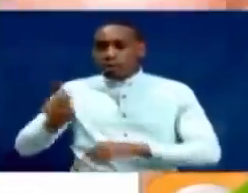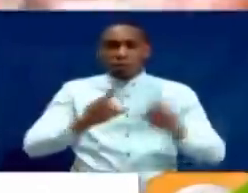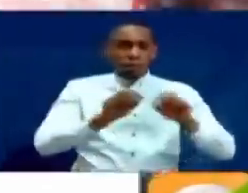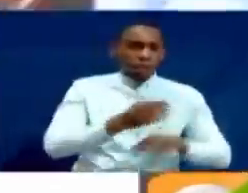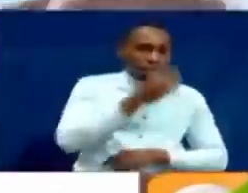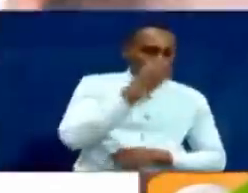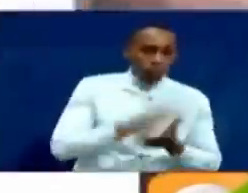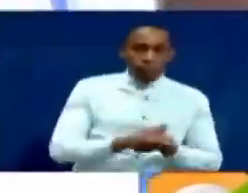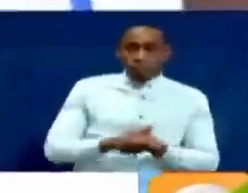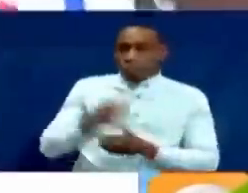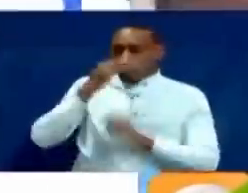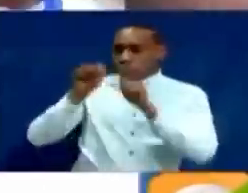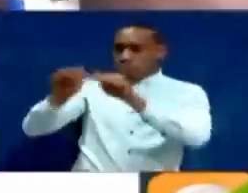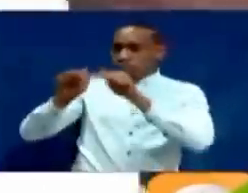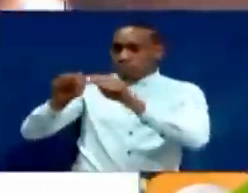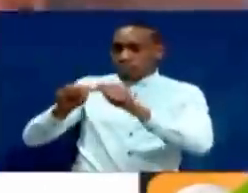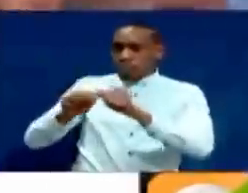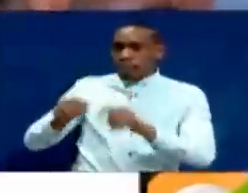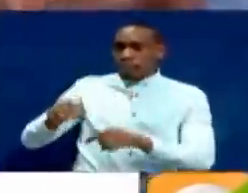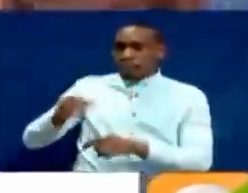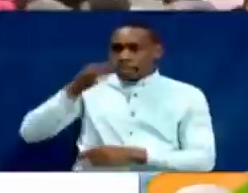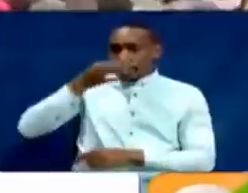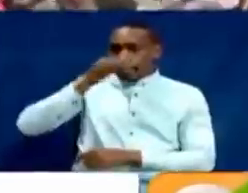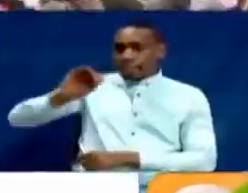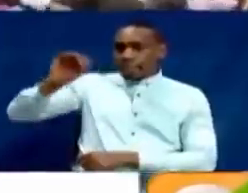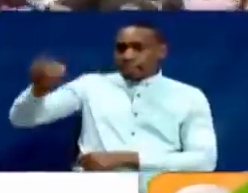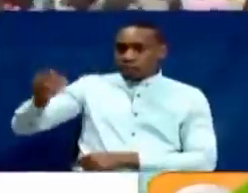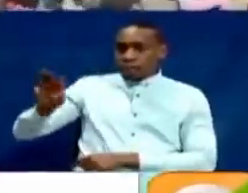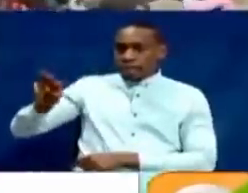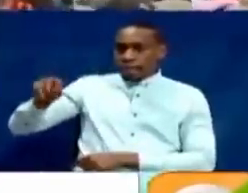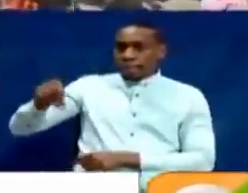The Deputy President blasted the Nyeri Town MP for disrupting his meeting.